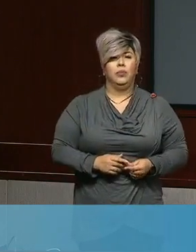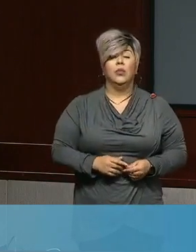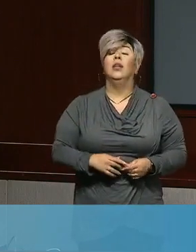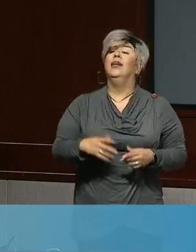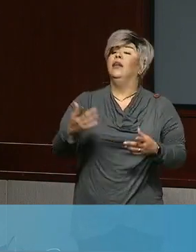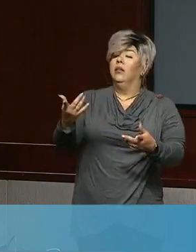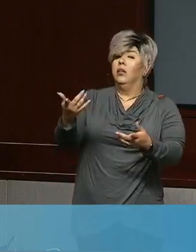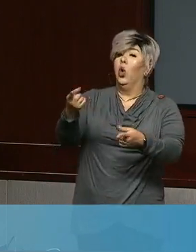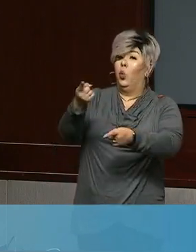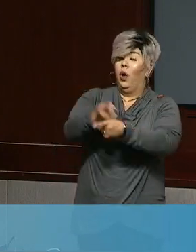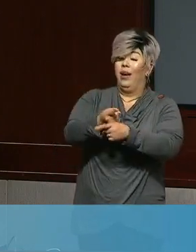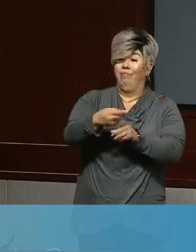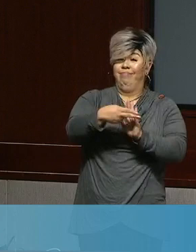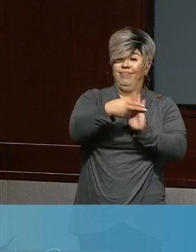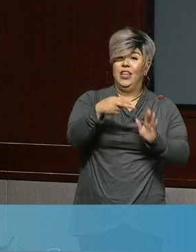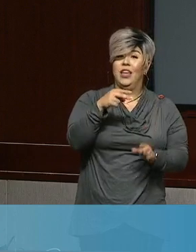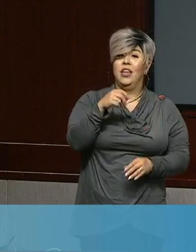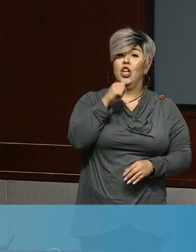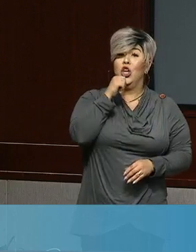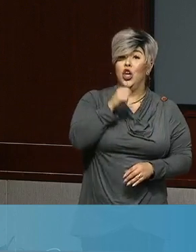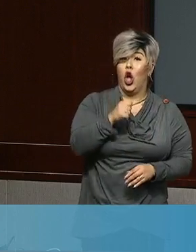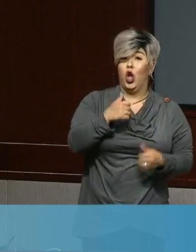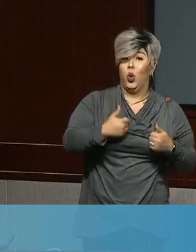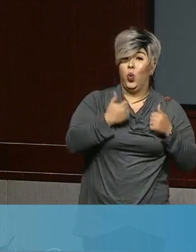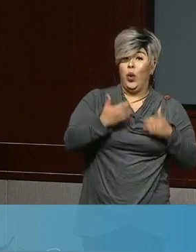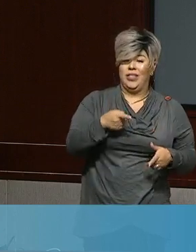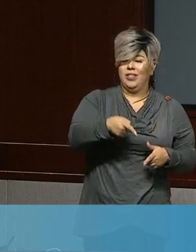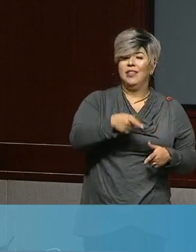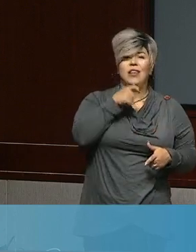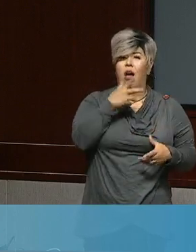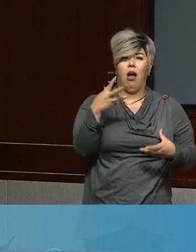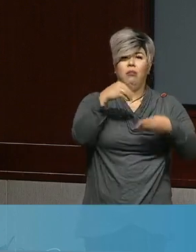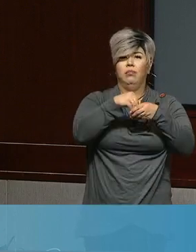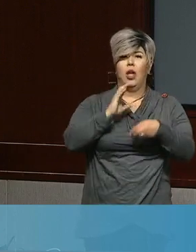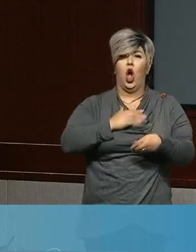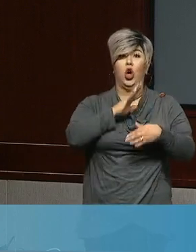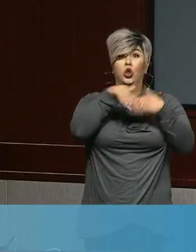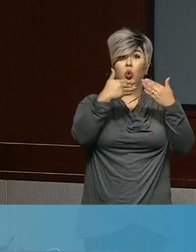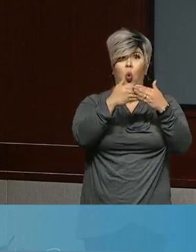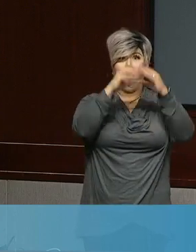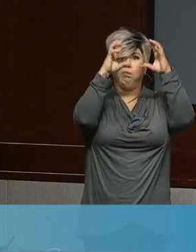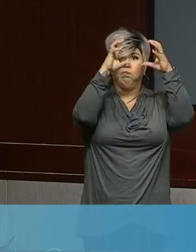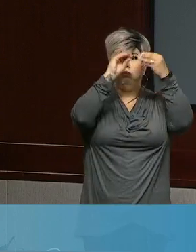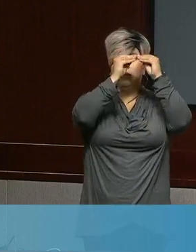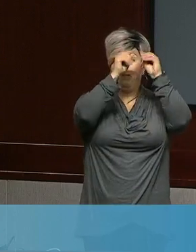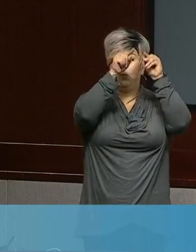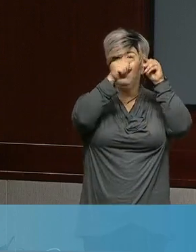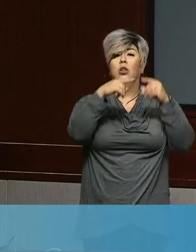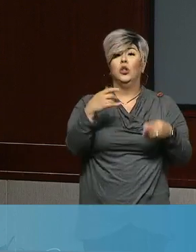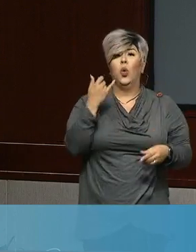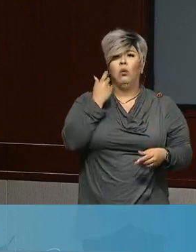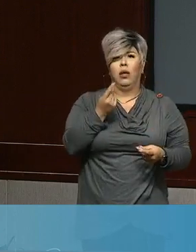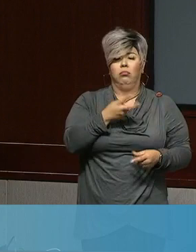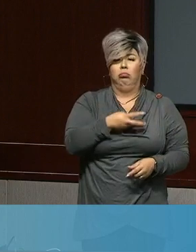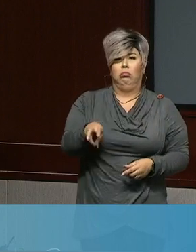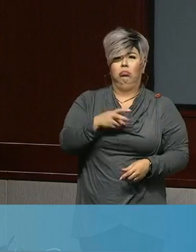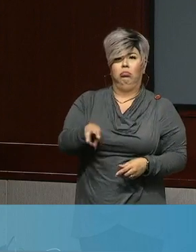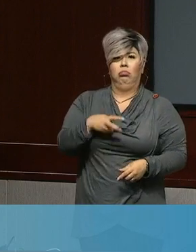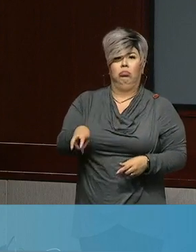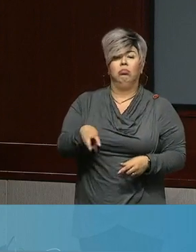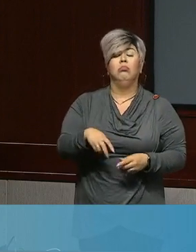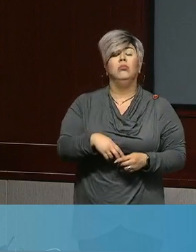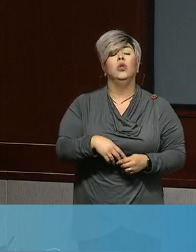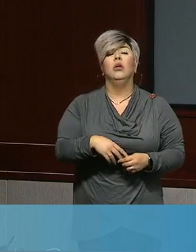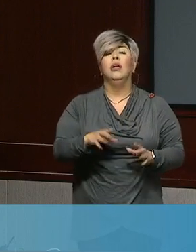Right, so those non-residents do not show up in our total count. They get transferred over. If we can do that quickly, then